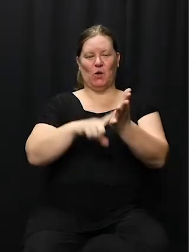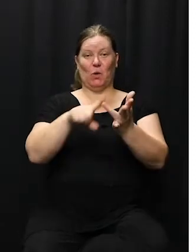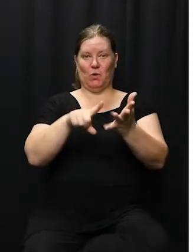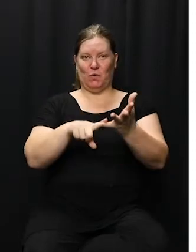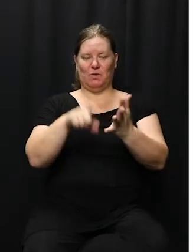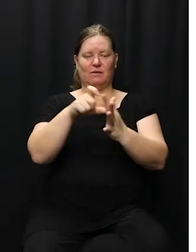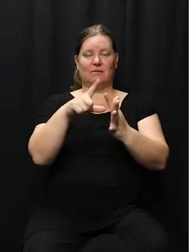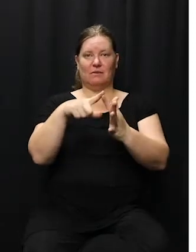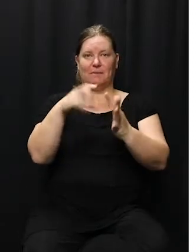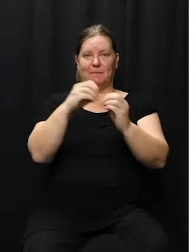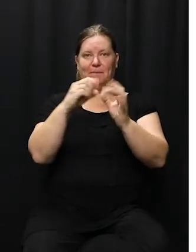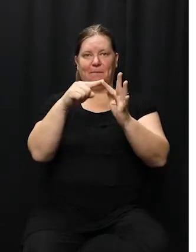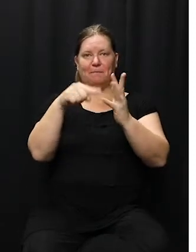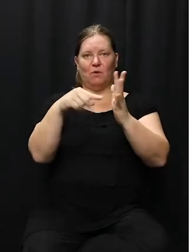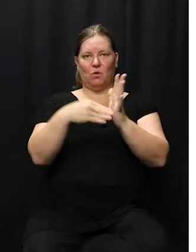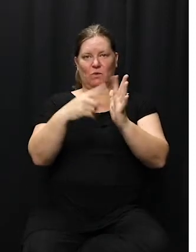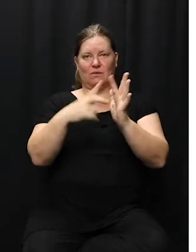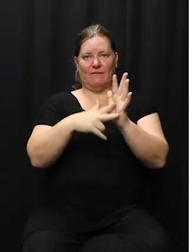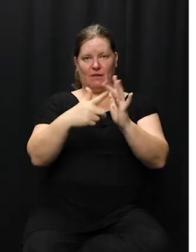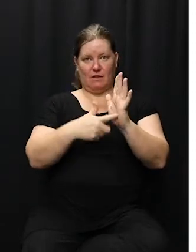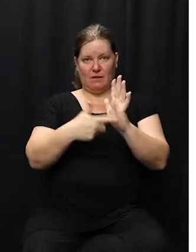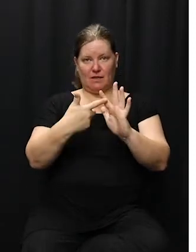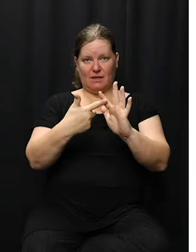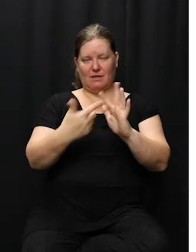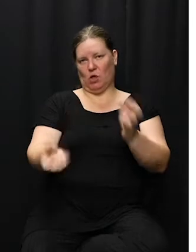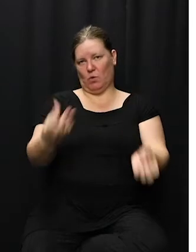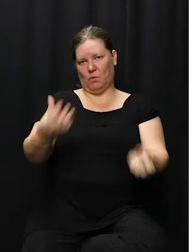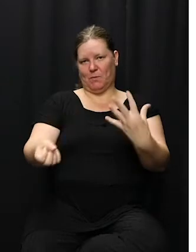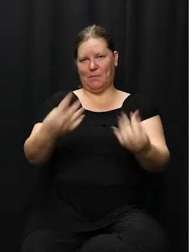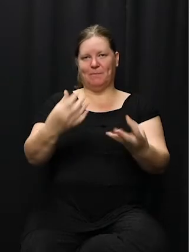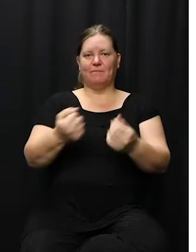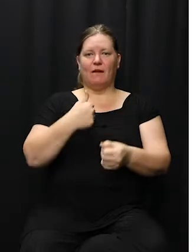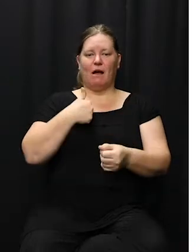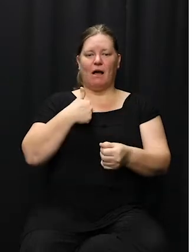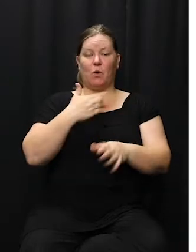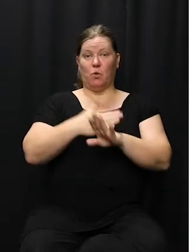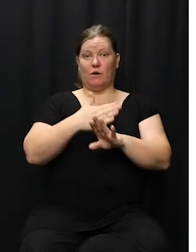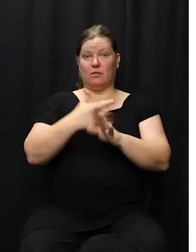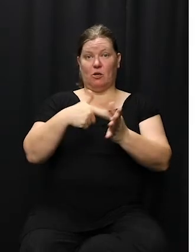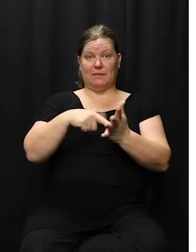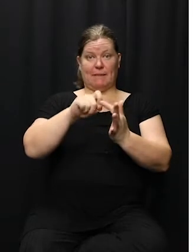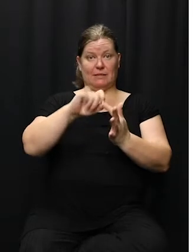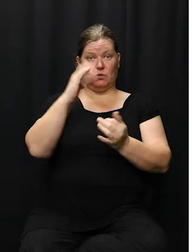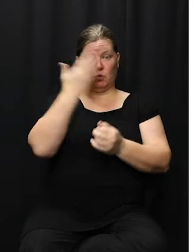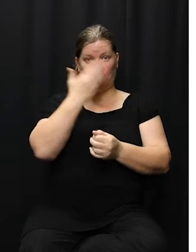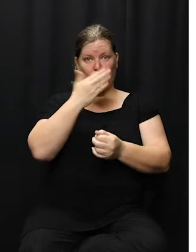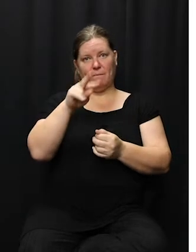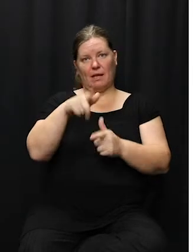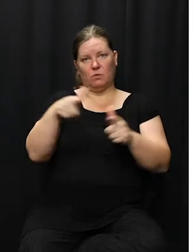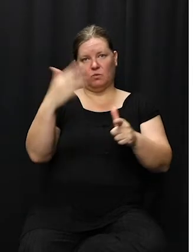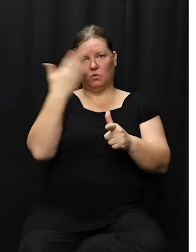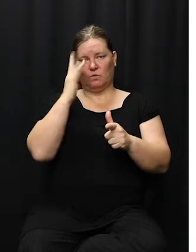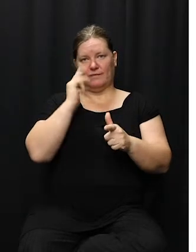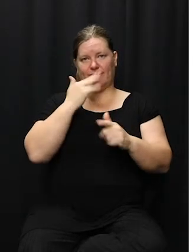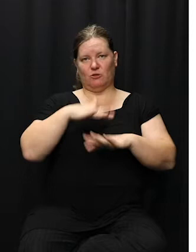Hi, my name's Lou Debuseable. My sign name is this, and I work at the Thomas Patterson School, Bilingual